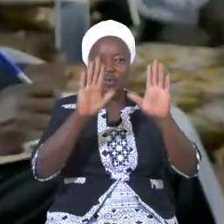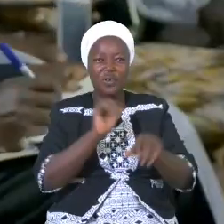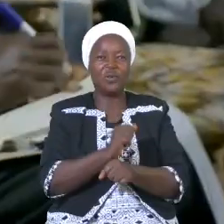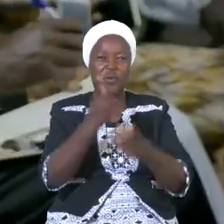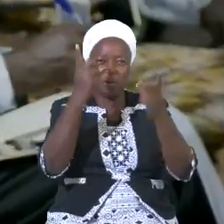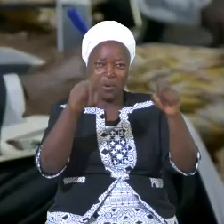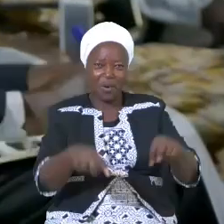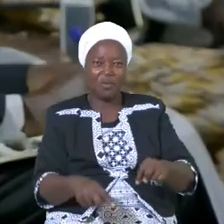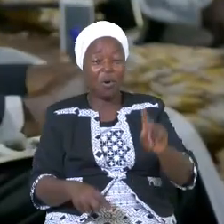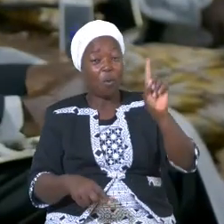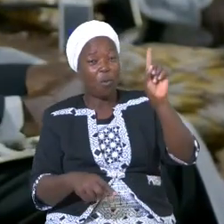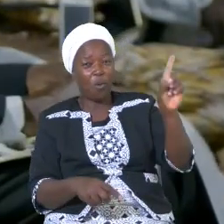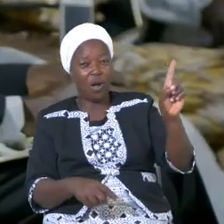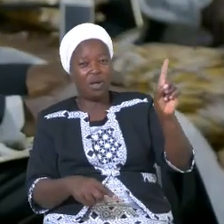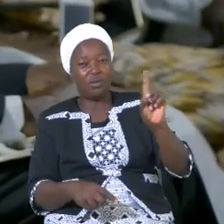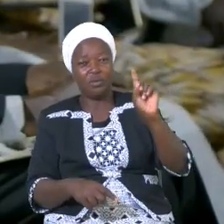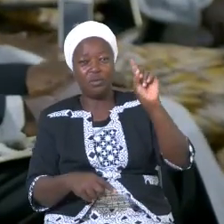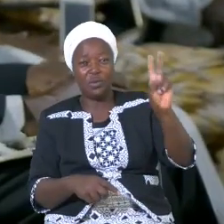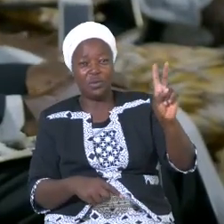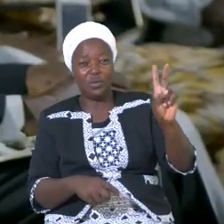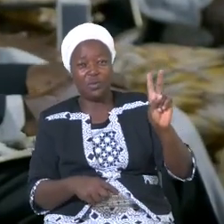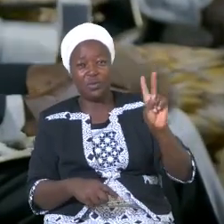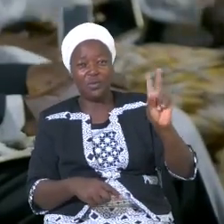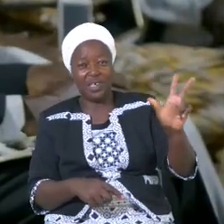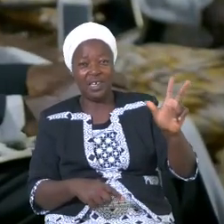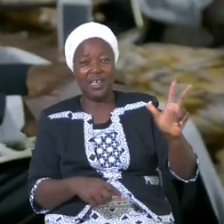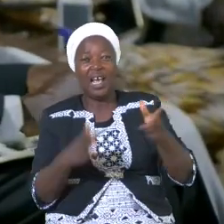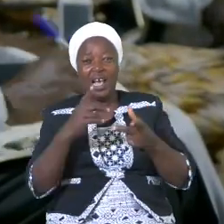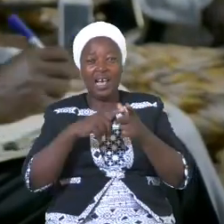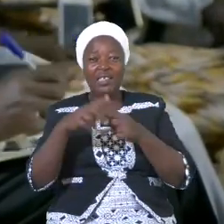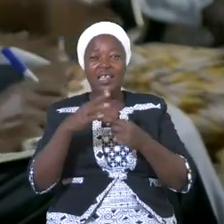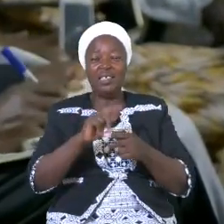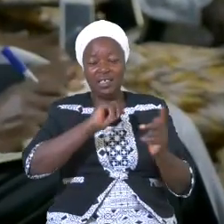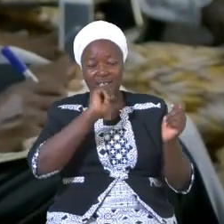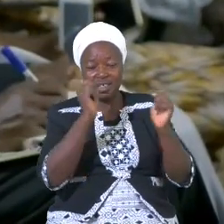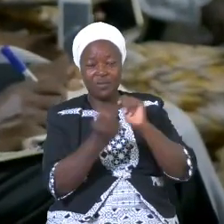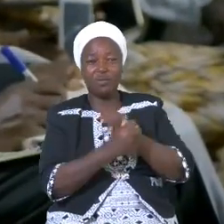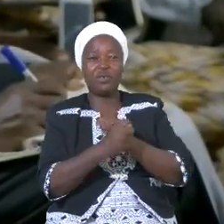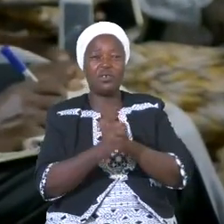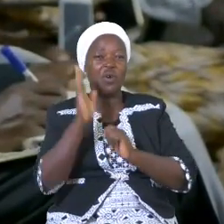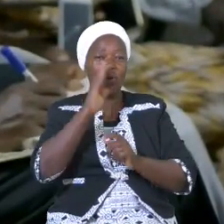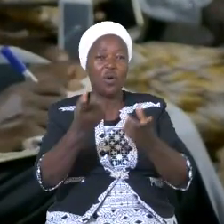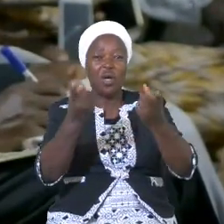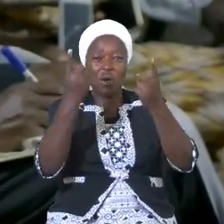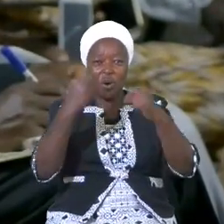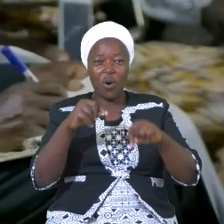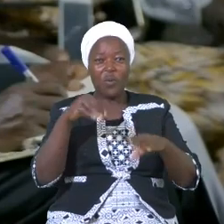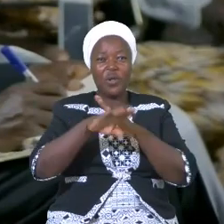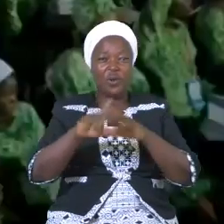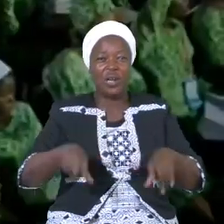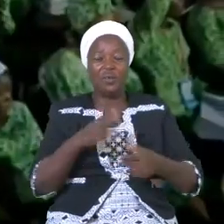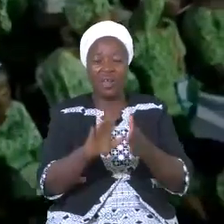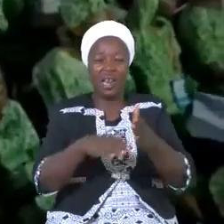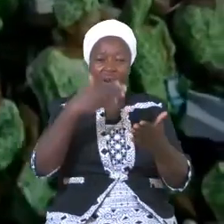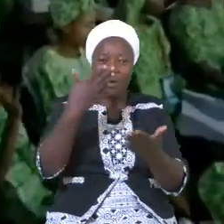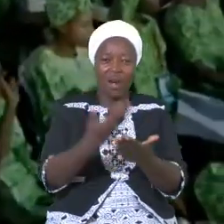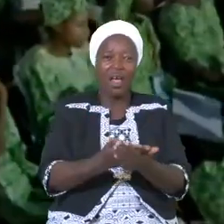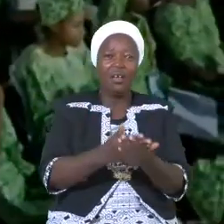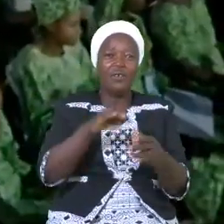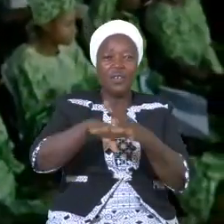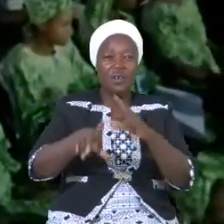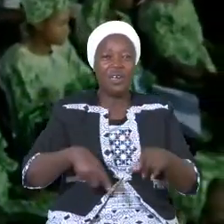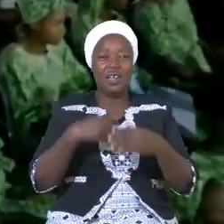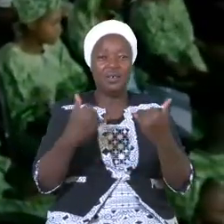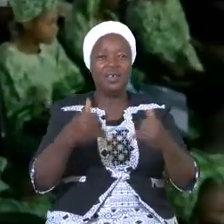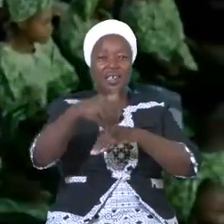one two three and the transformation will arrive in your life tonight in jesus